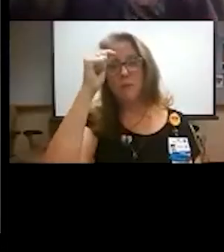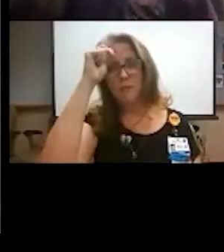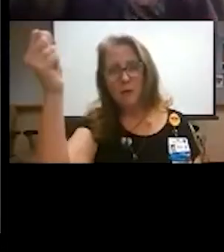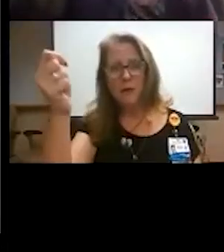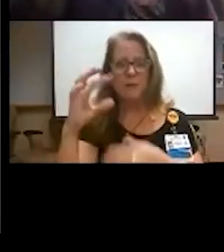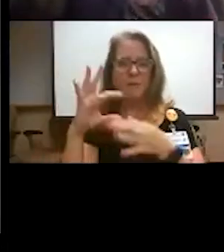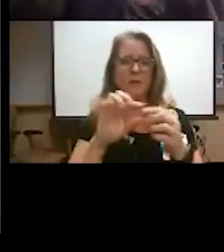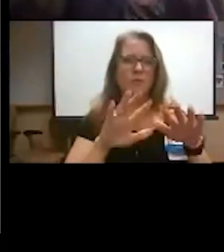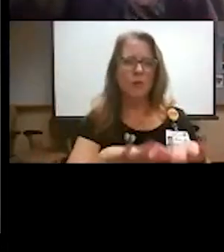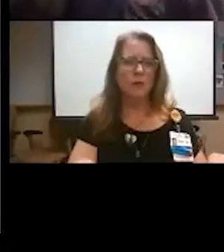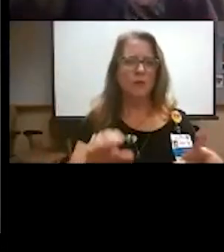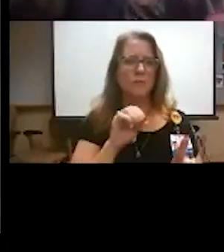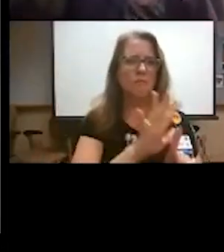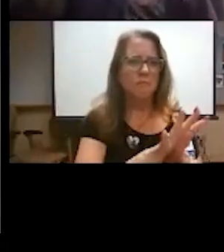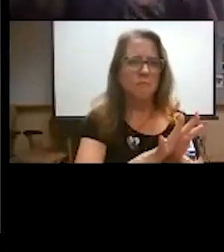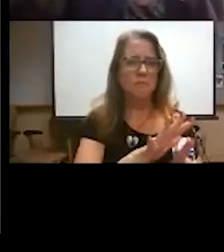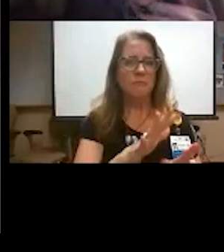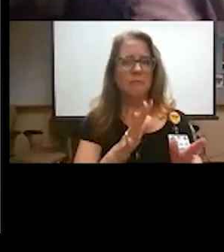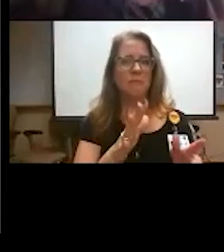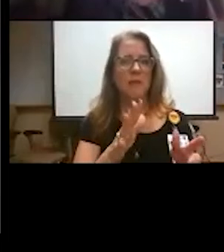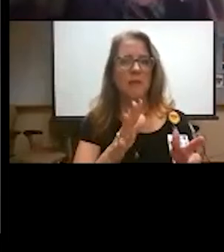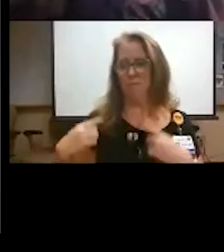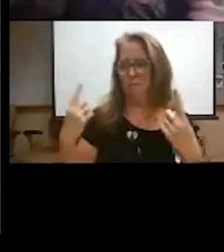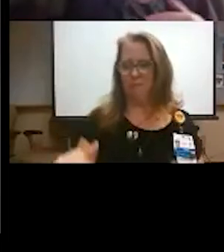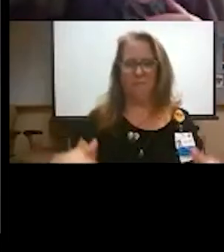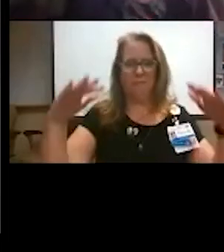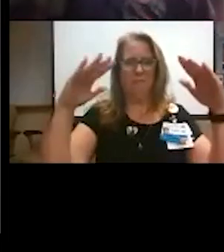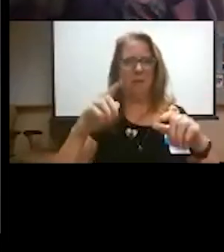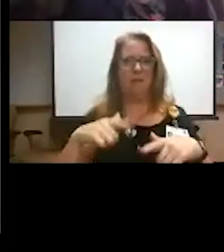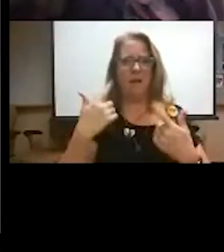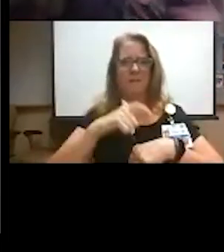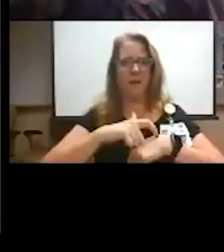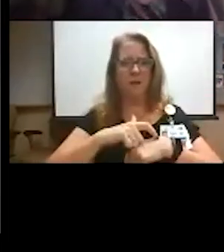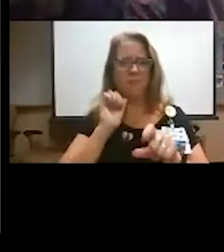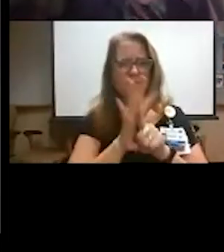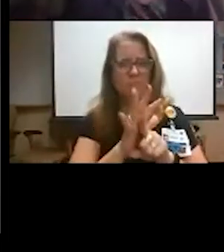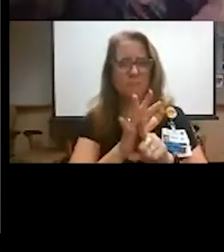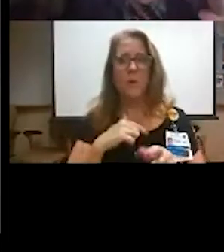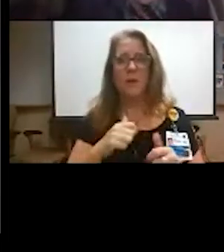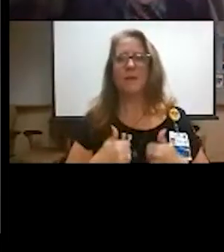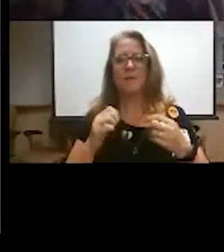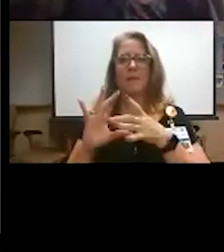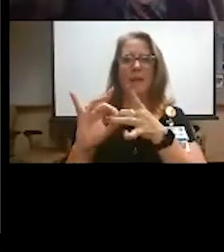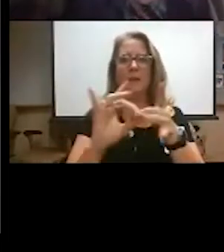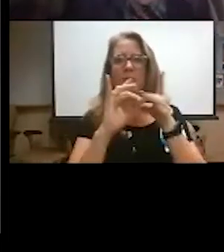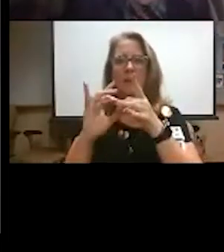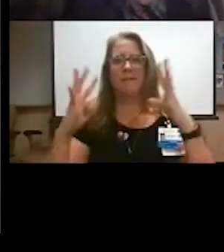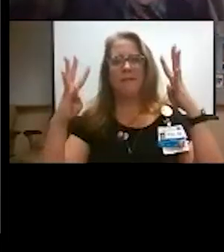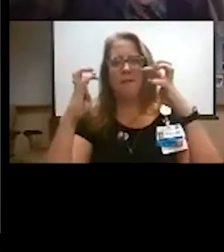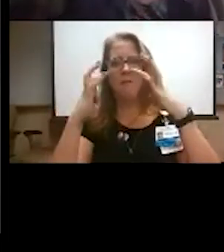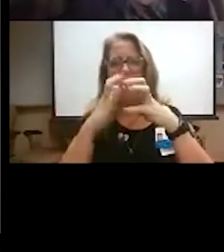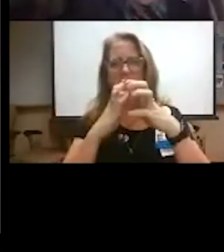lifetime trauma exposure shows us clearly is that we live in an interconnected,